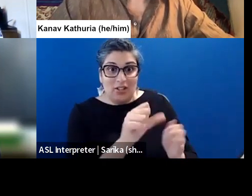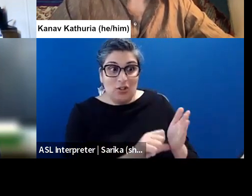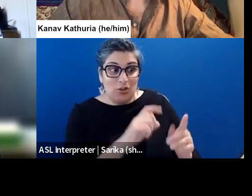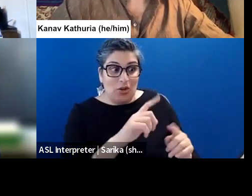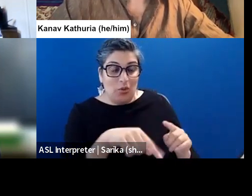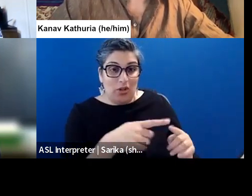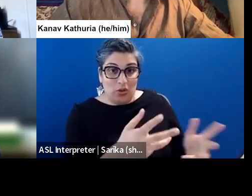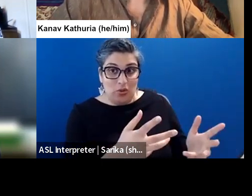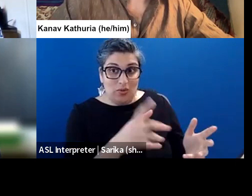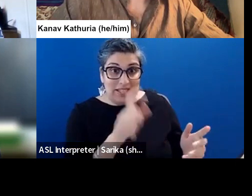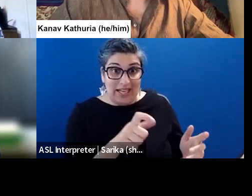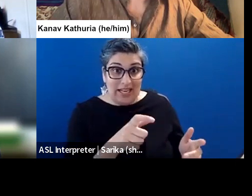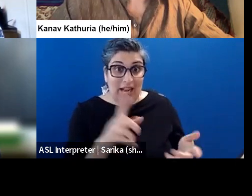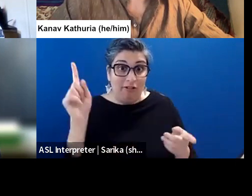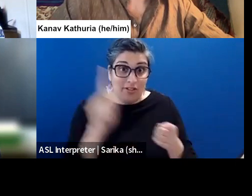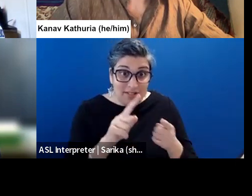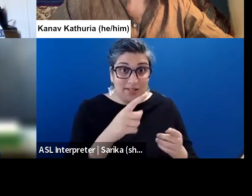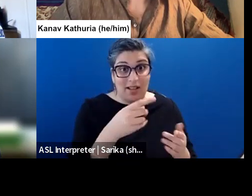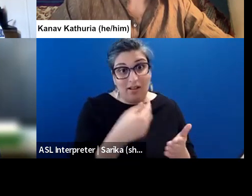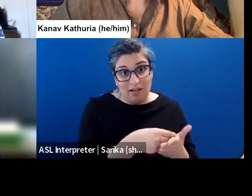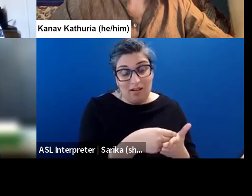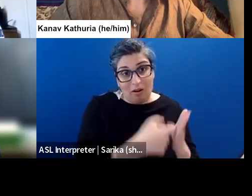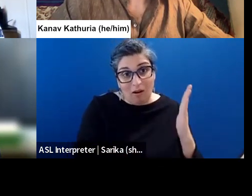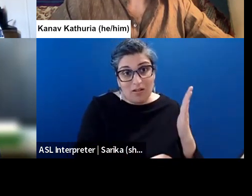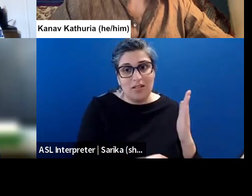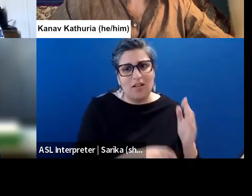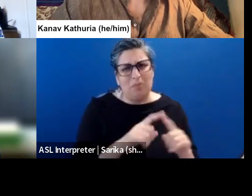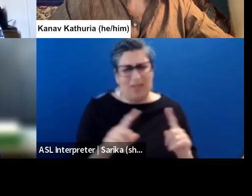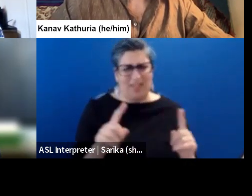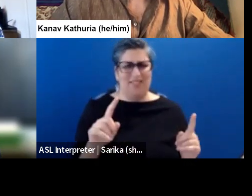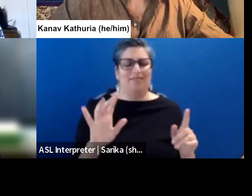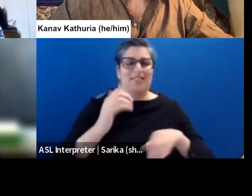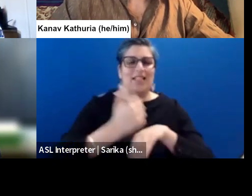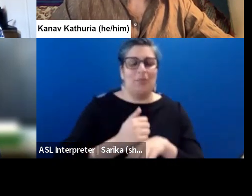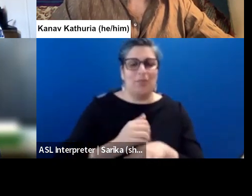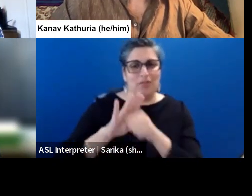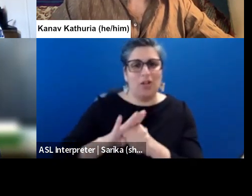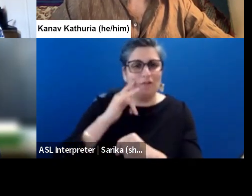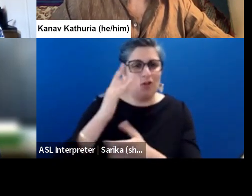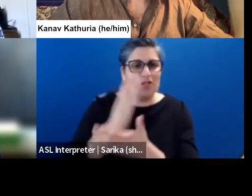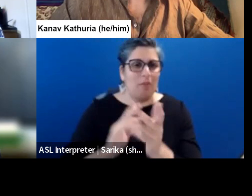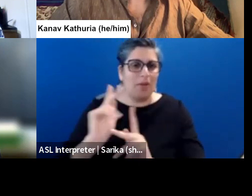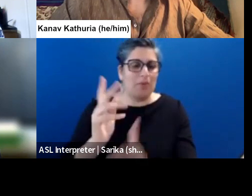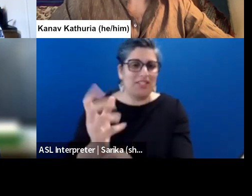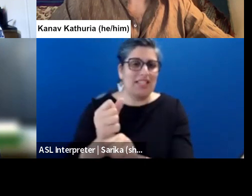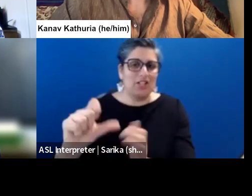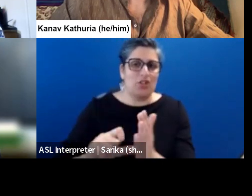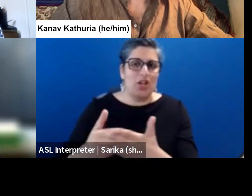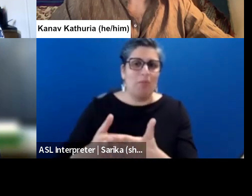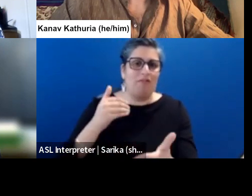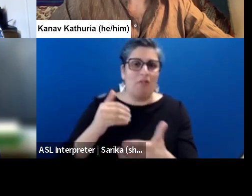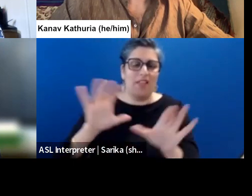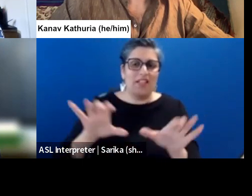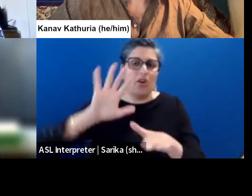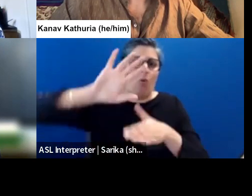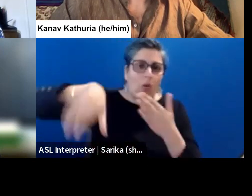it and for less money. But it did sort of create this pressure for some people to get surgery before they had done all